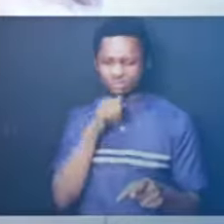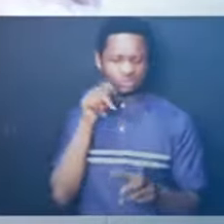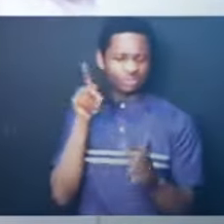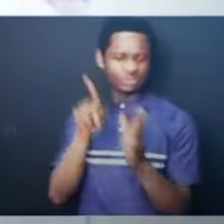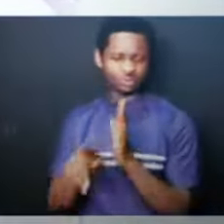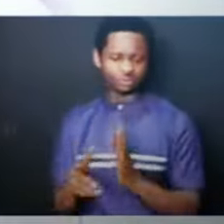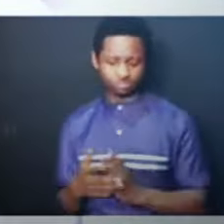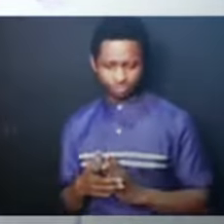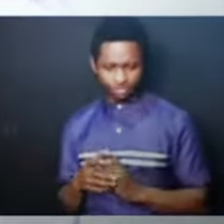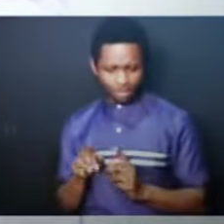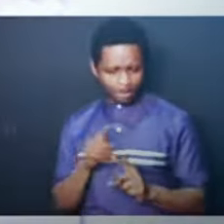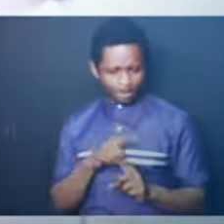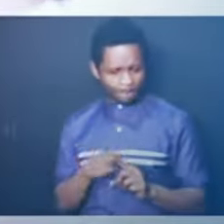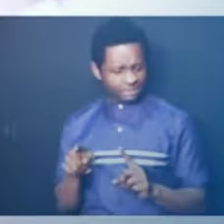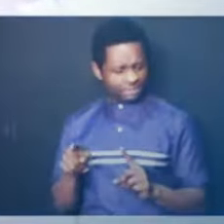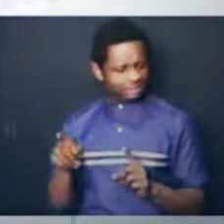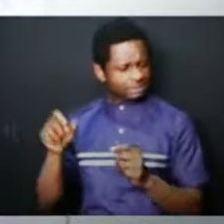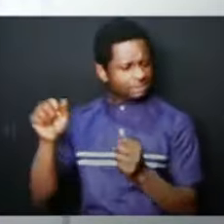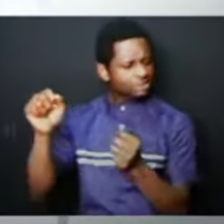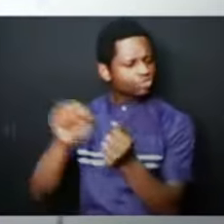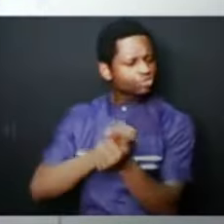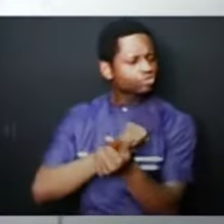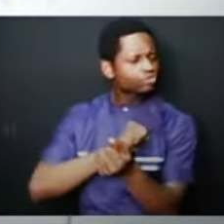but we destroy people.